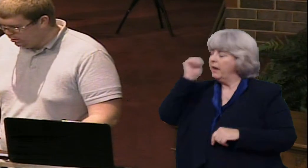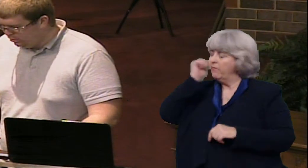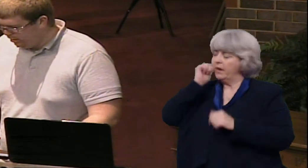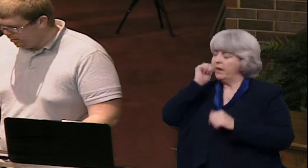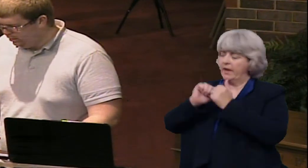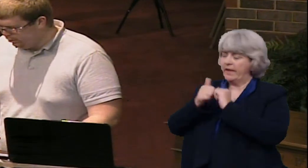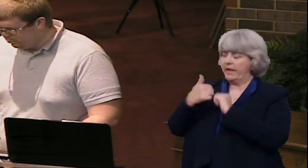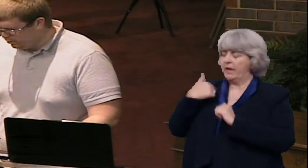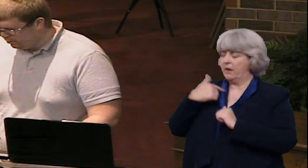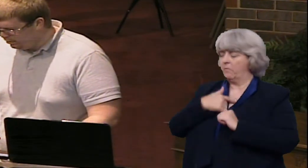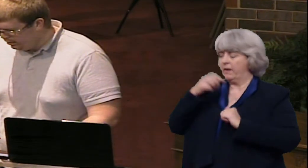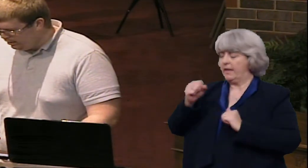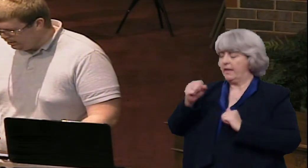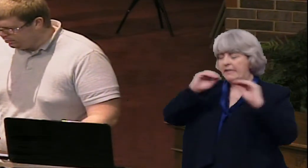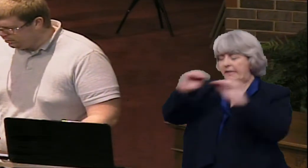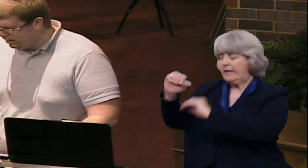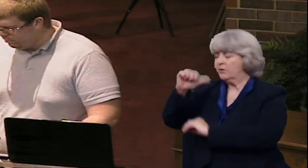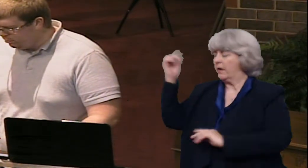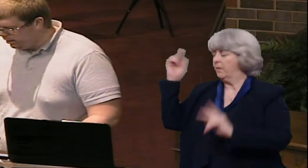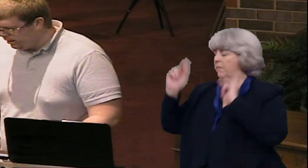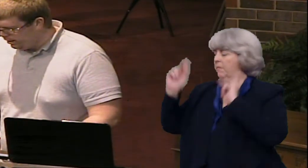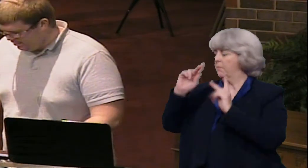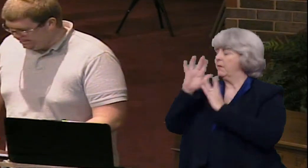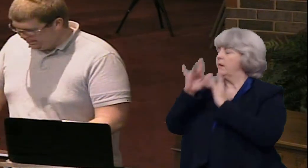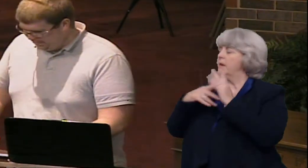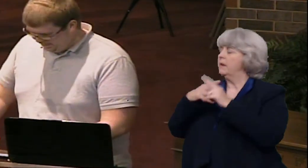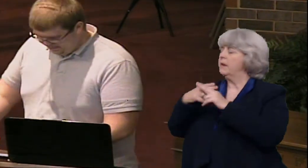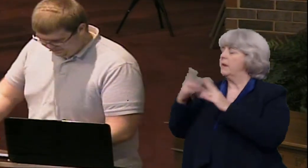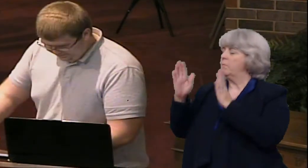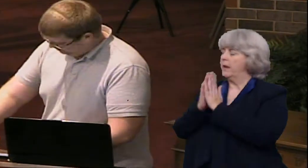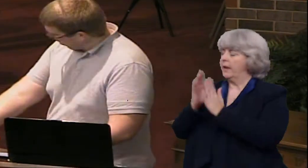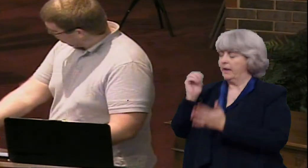we can bring other people into your word in Jesus name we pray amen